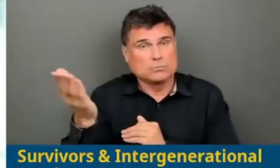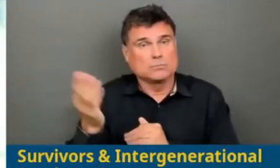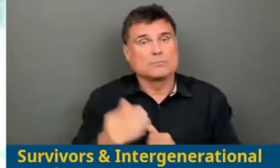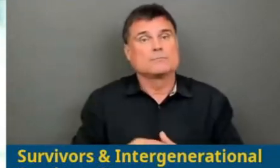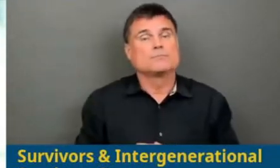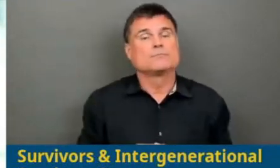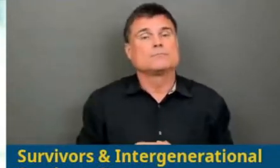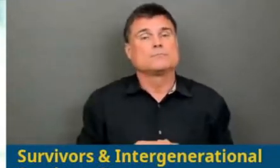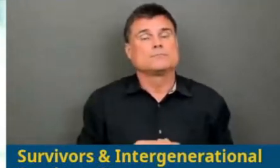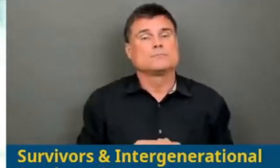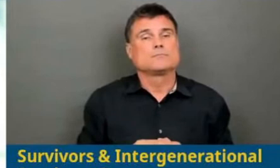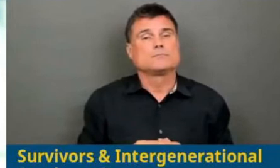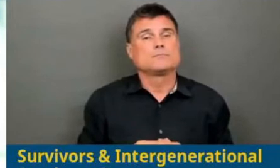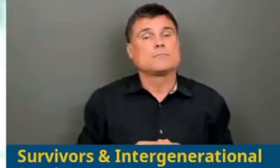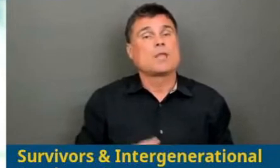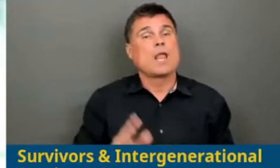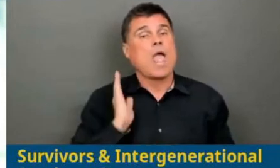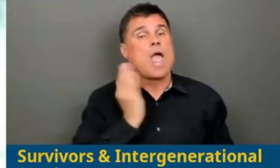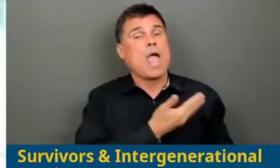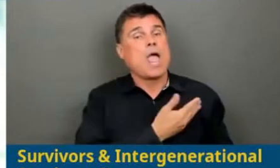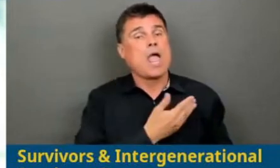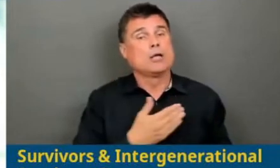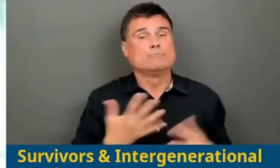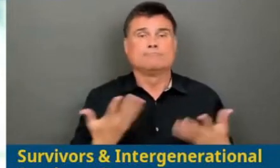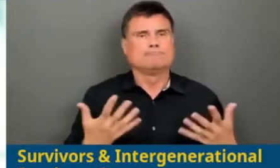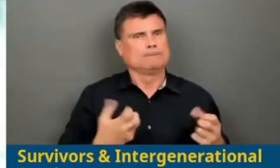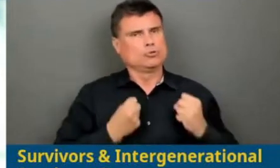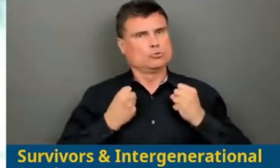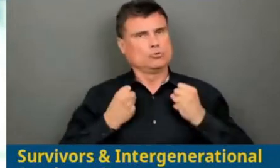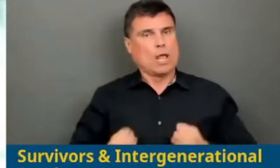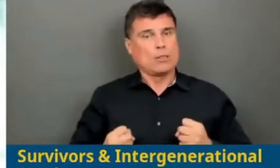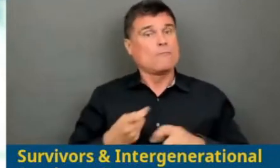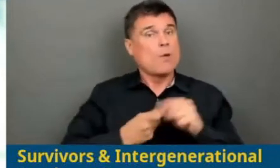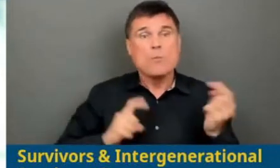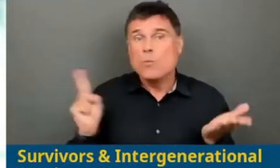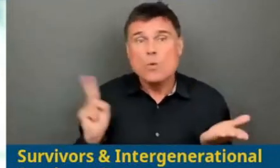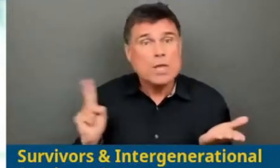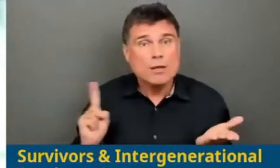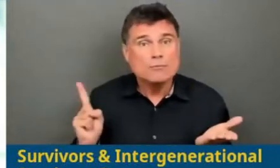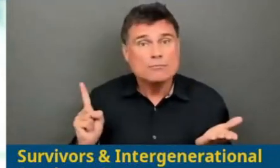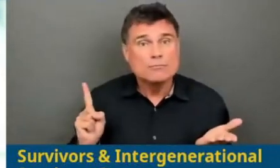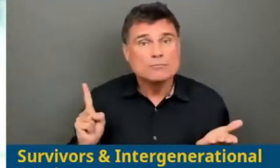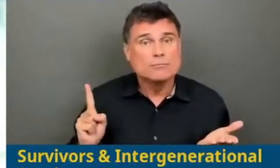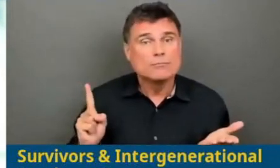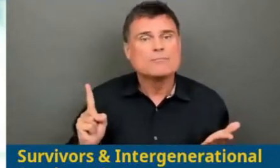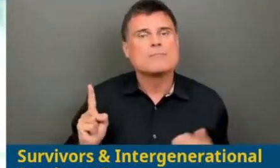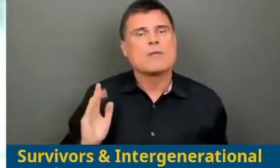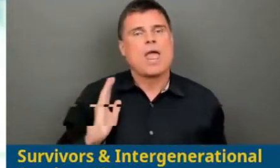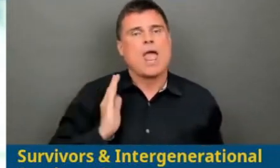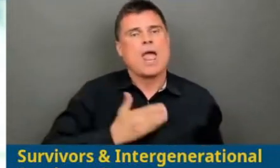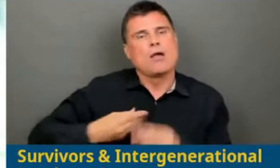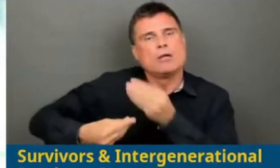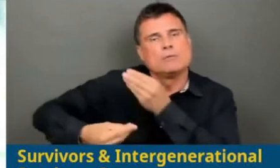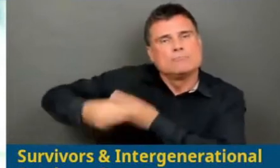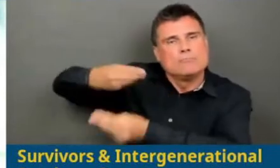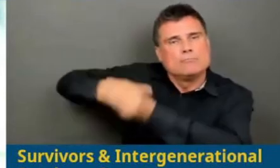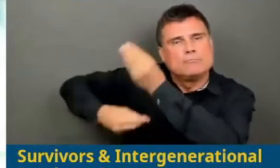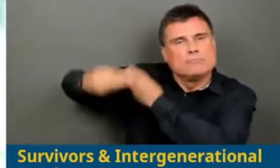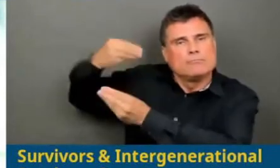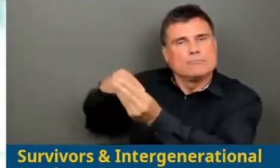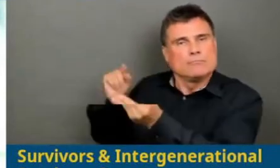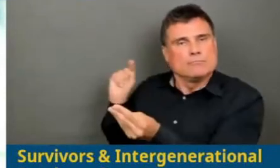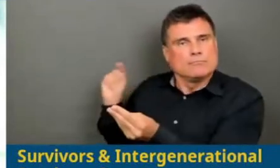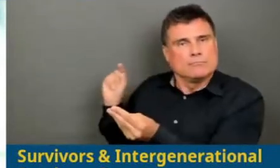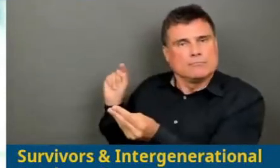our strength comes from knowing that our ancestors prepared us for this time.